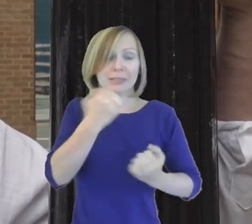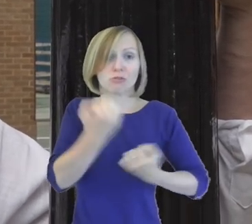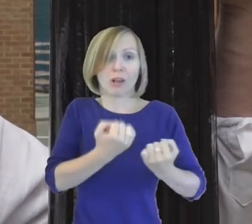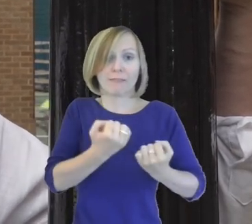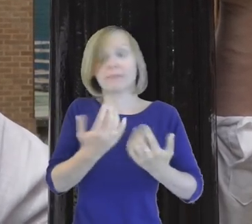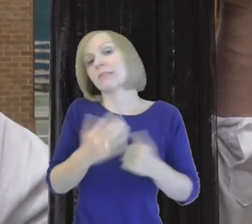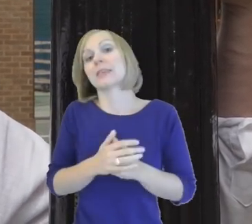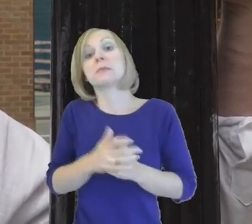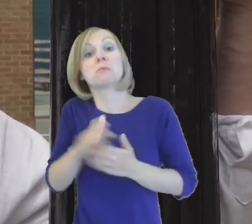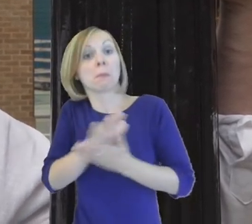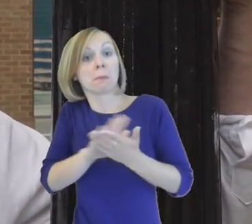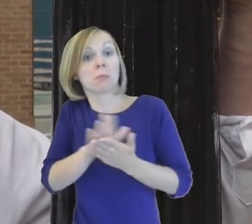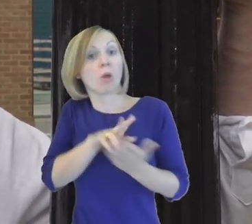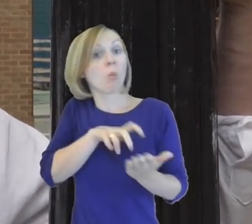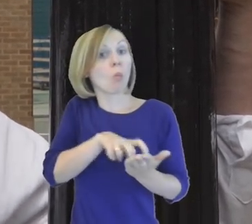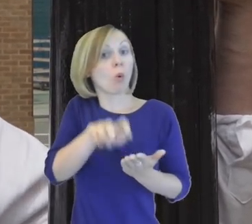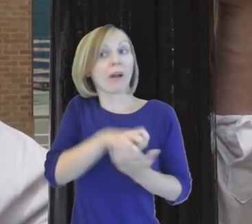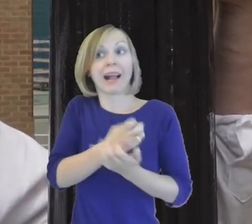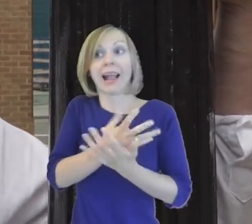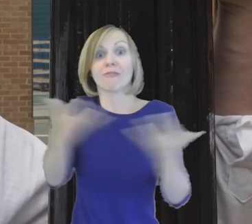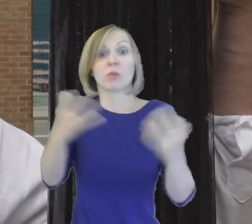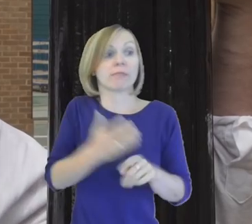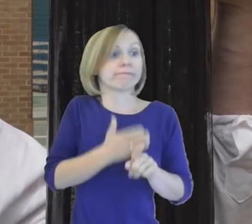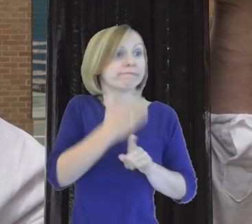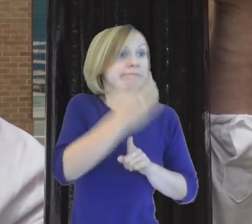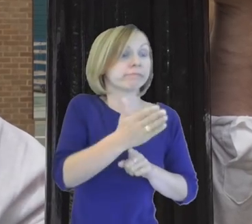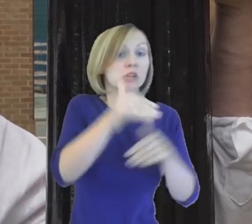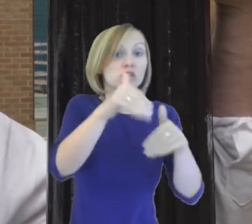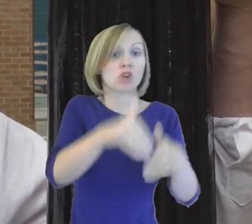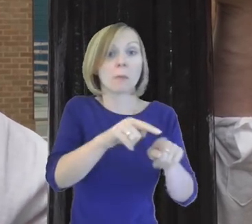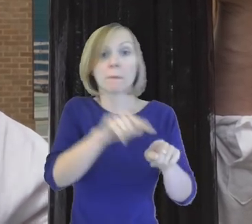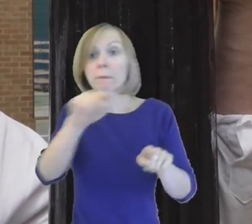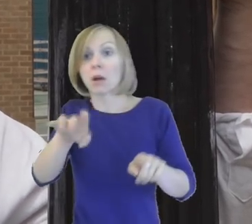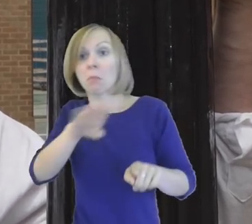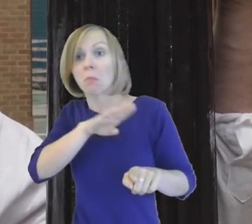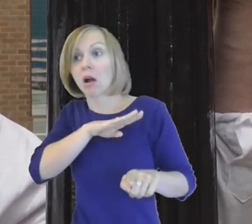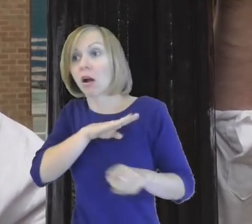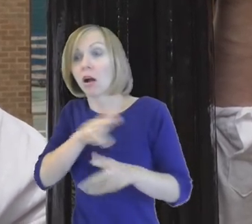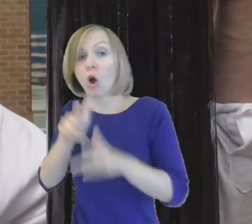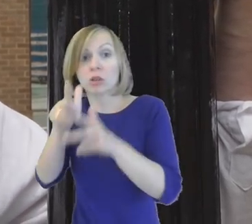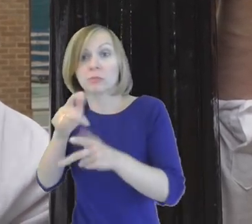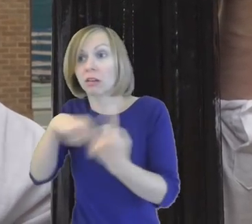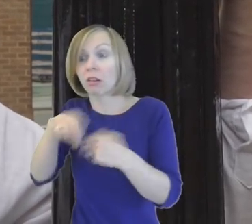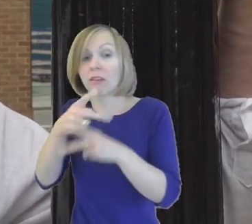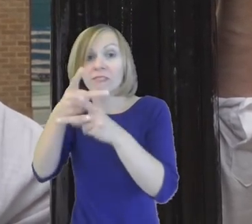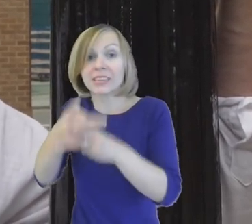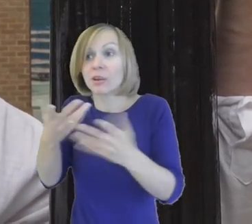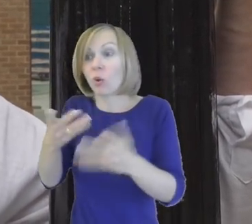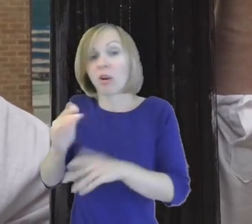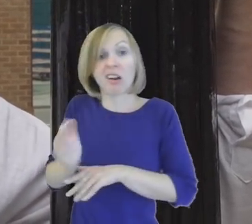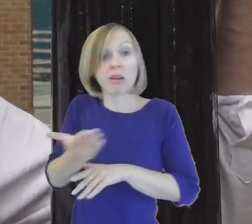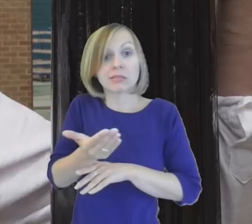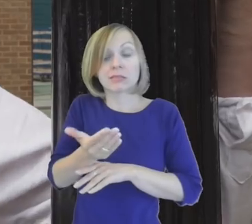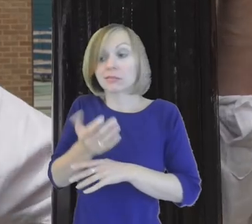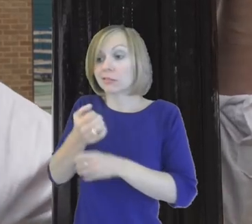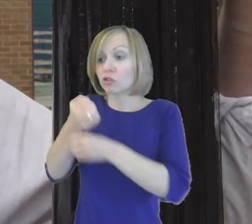walk everywhere. I walk to the shops, I walk to the park, I walk to visit people in hospital or in their gardens. I walk